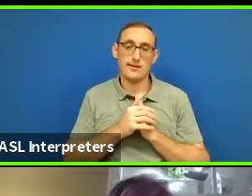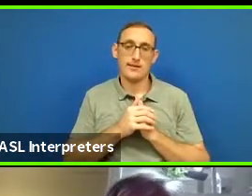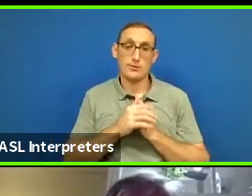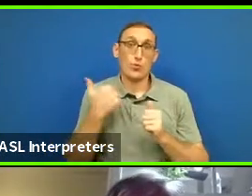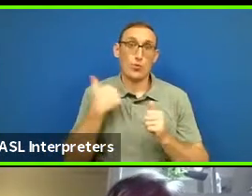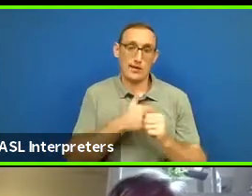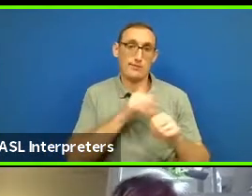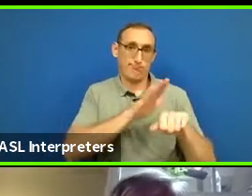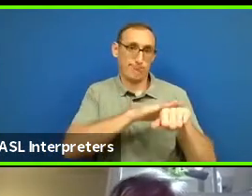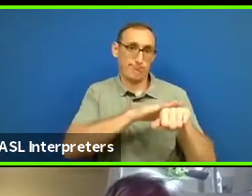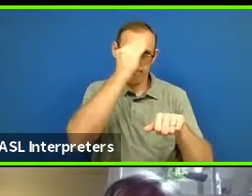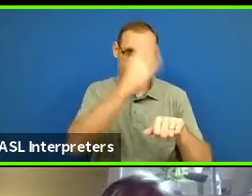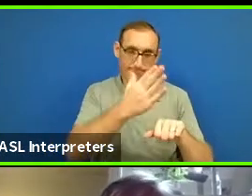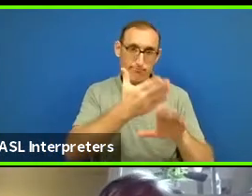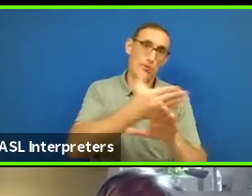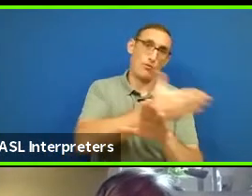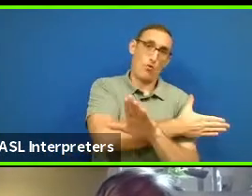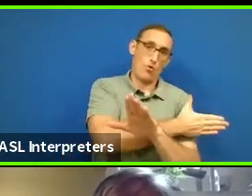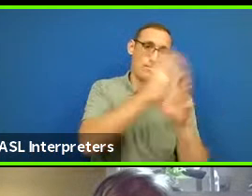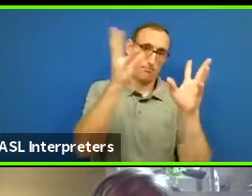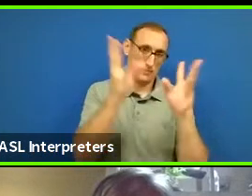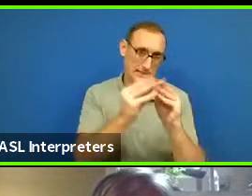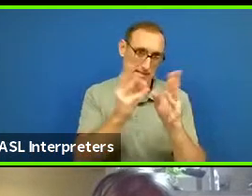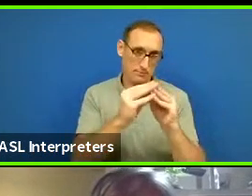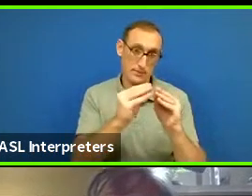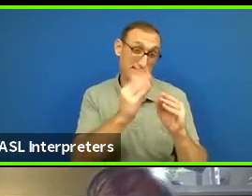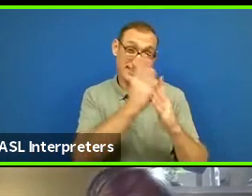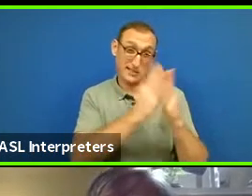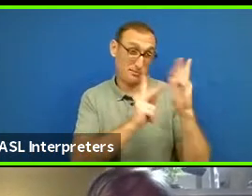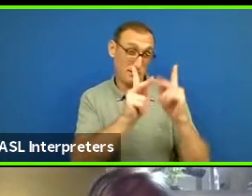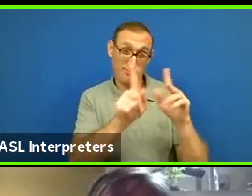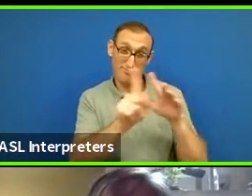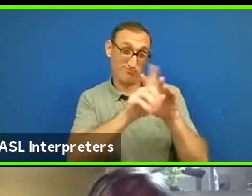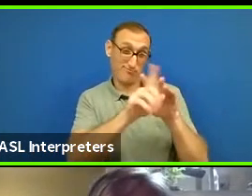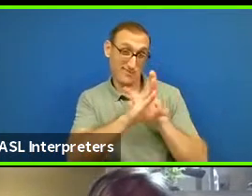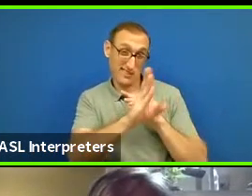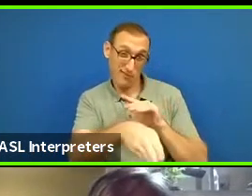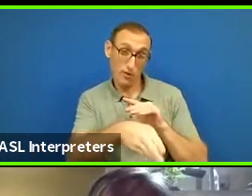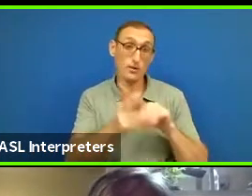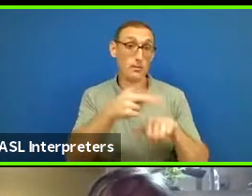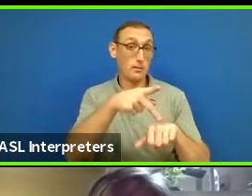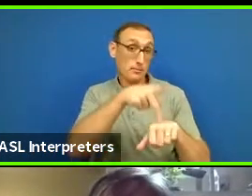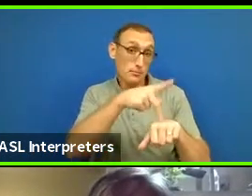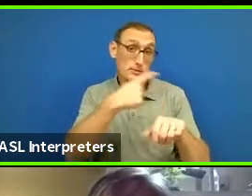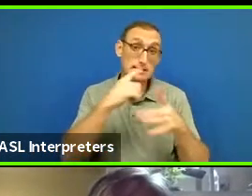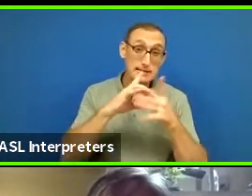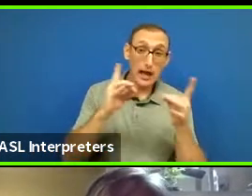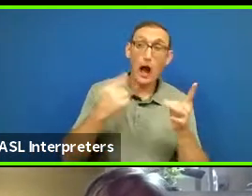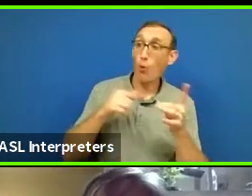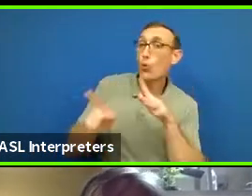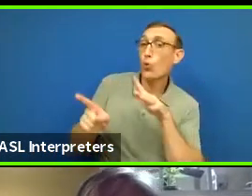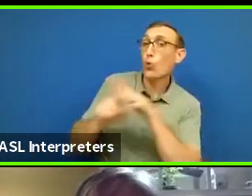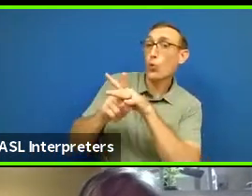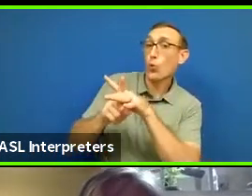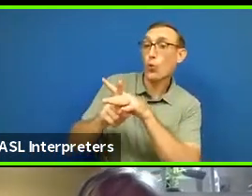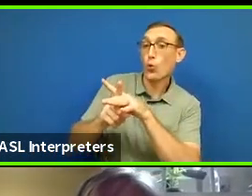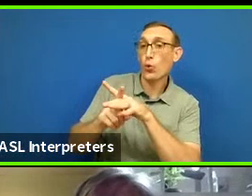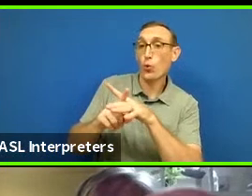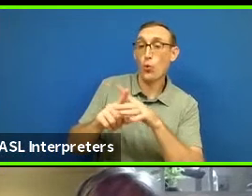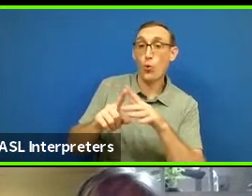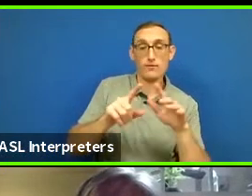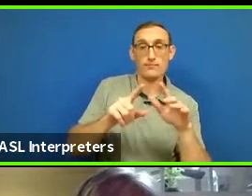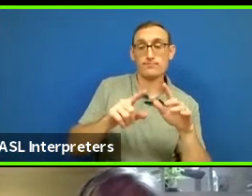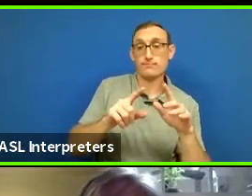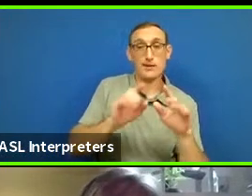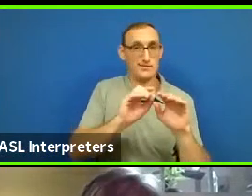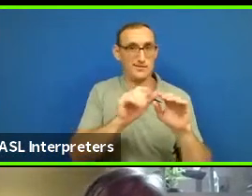with that a lot of times. They'll go into neighborhood communities and publicize they'll be there, and they might have one family show up. But the best thing we